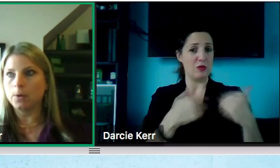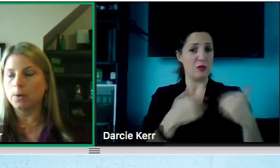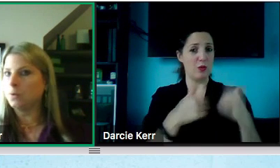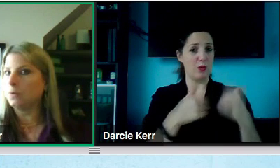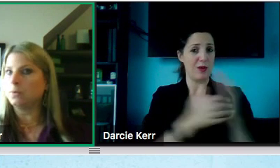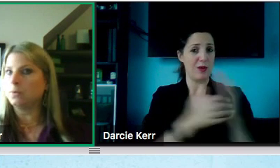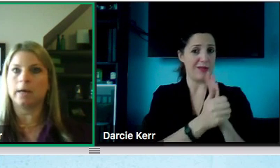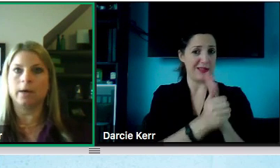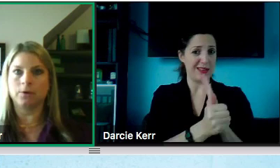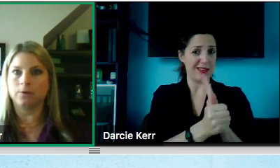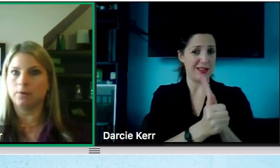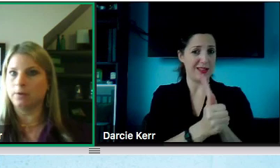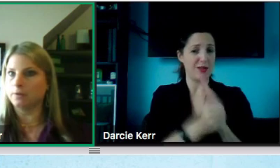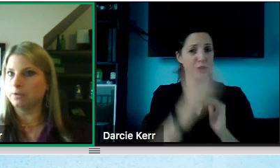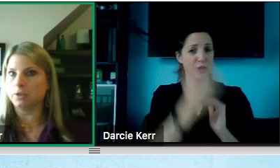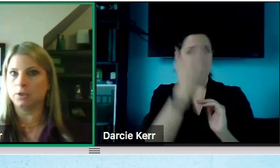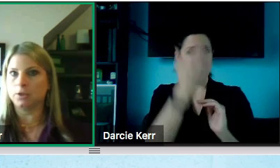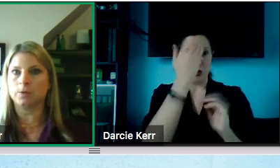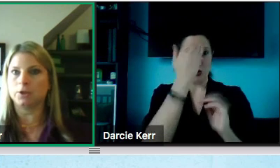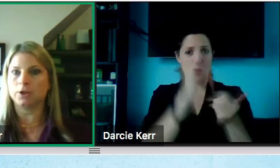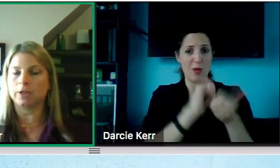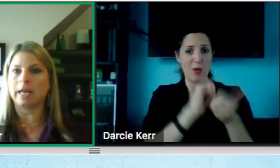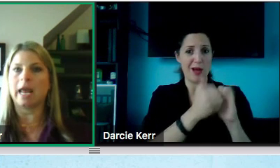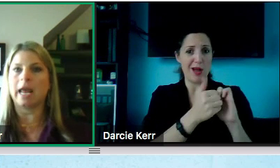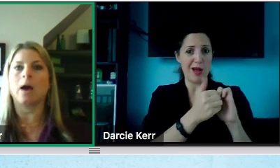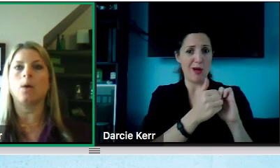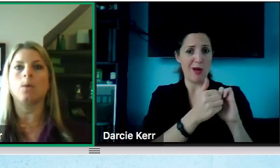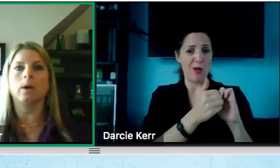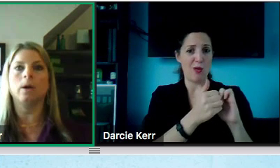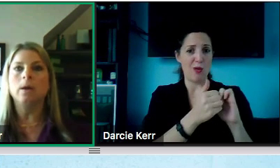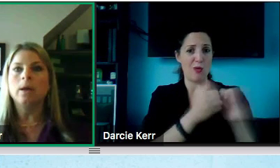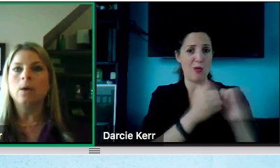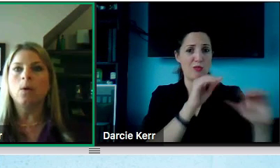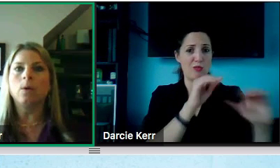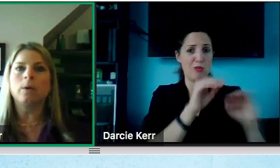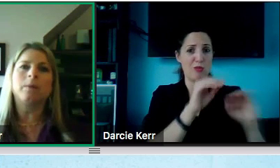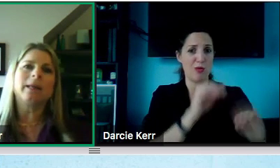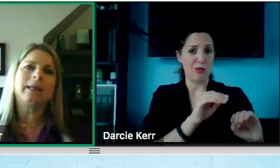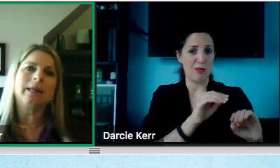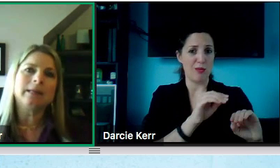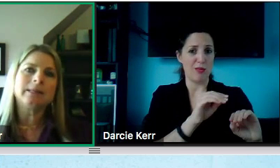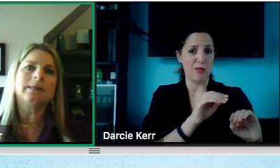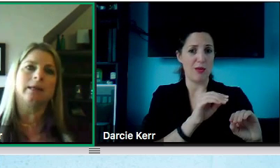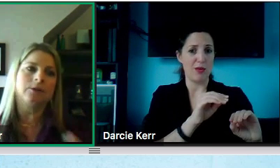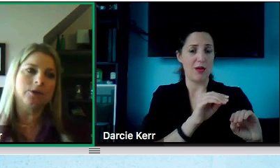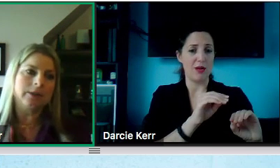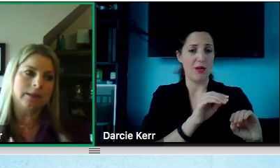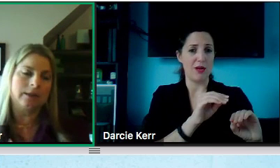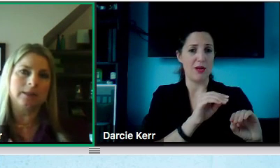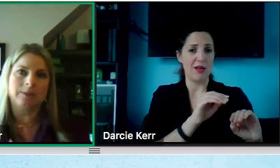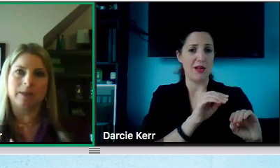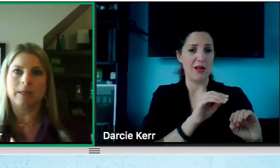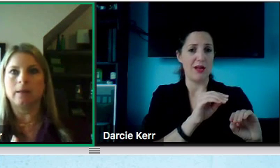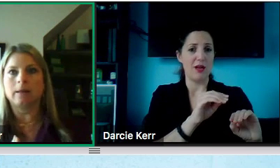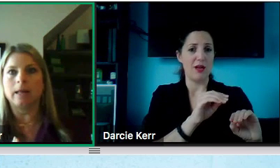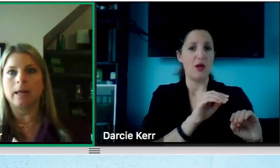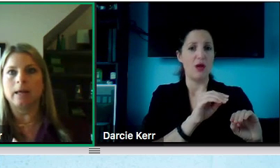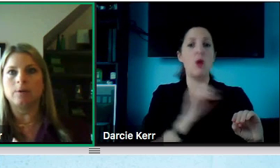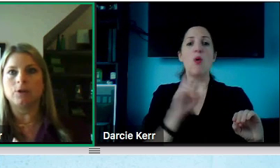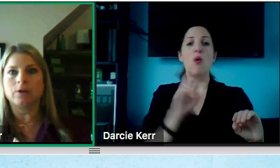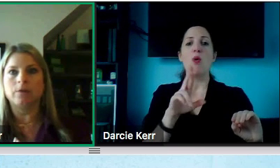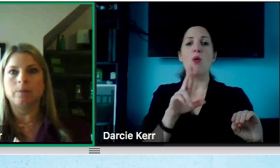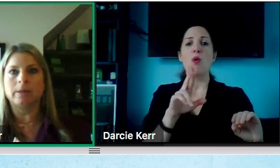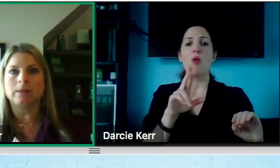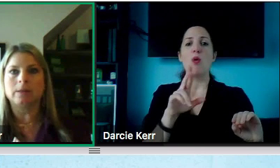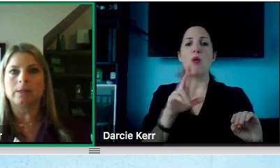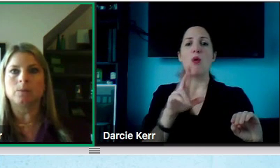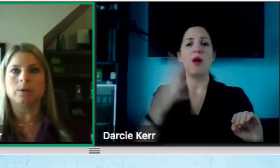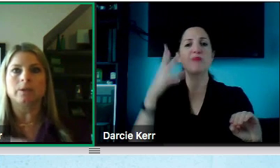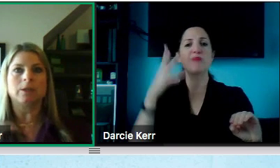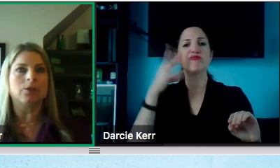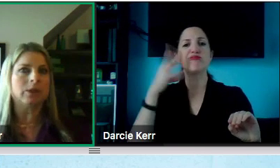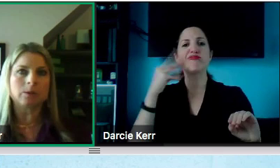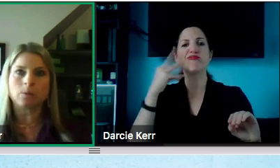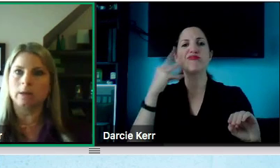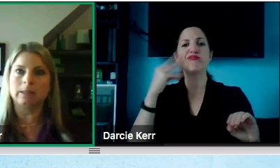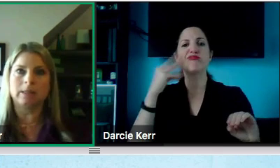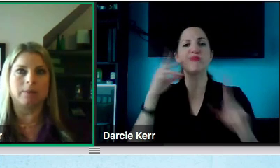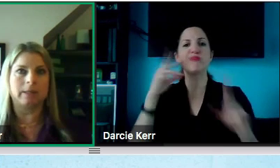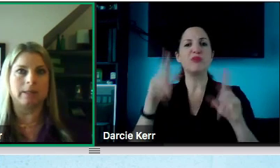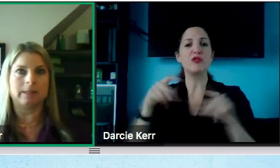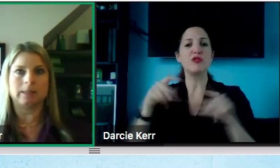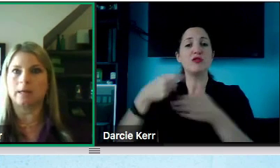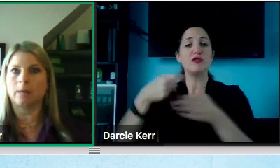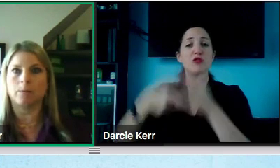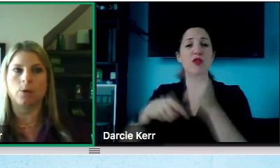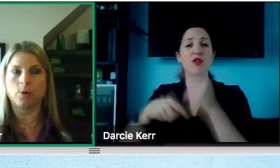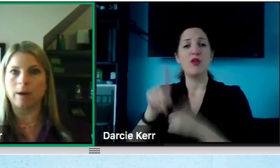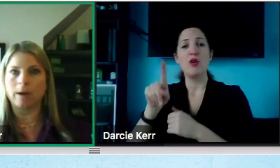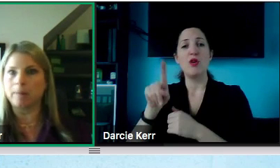programmer who's 150, 200 an hour, or really isn't interested in speaking the language of the business world and just wants